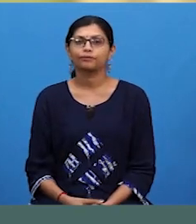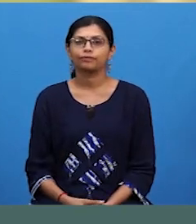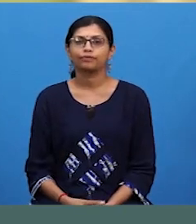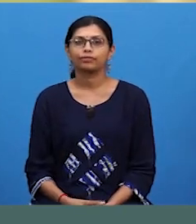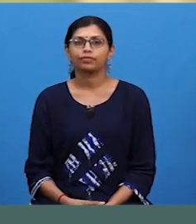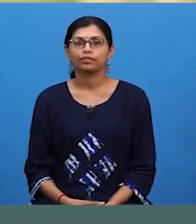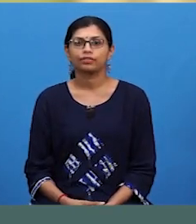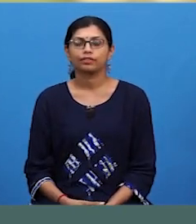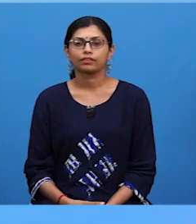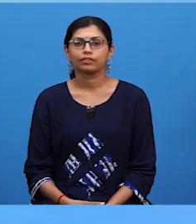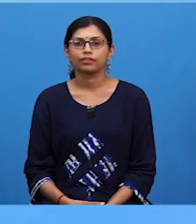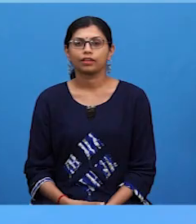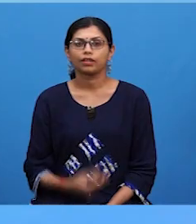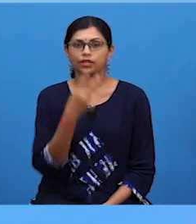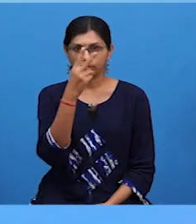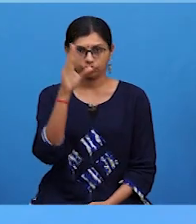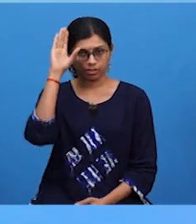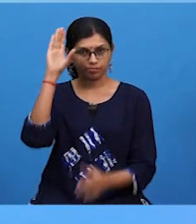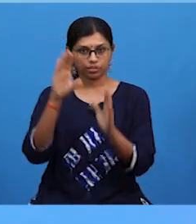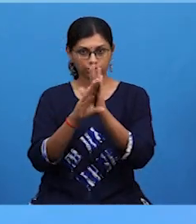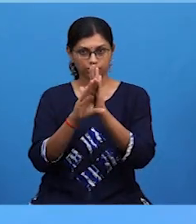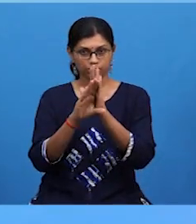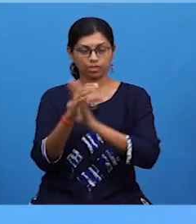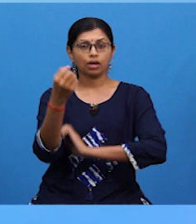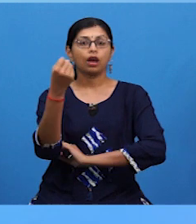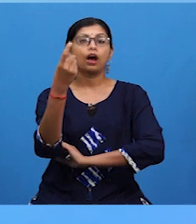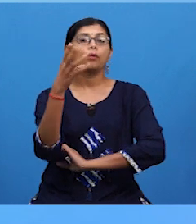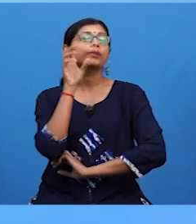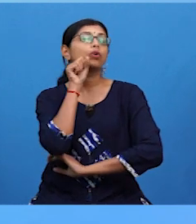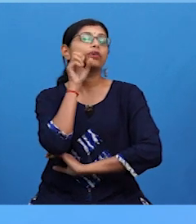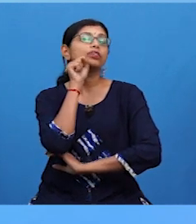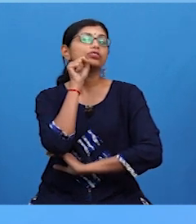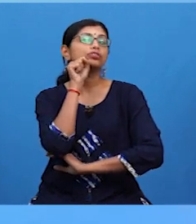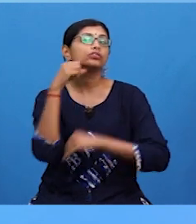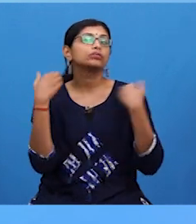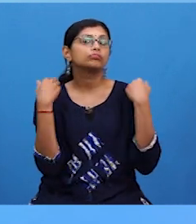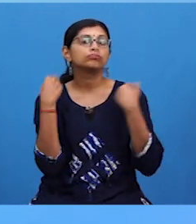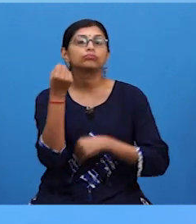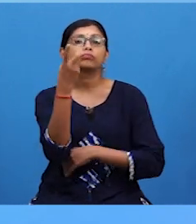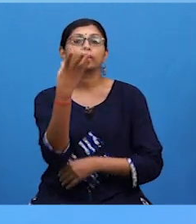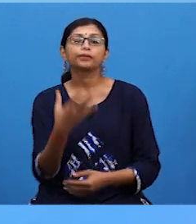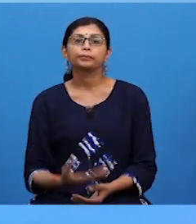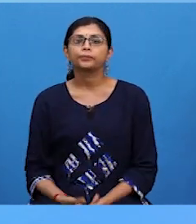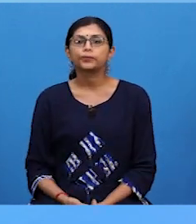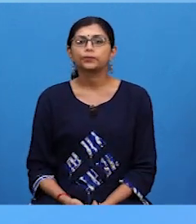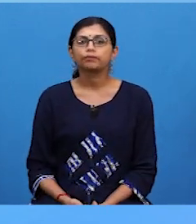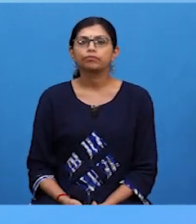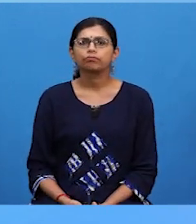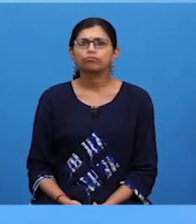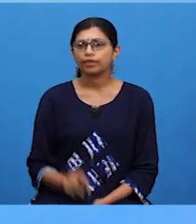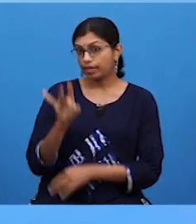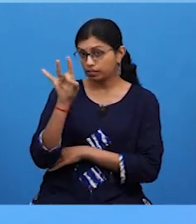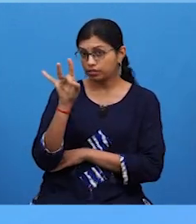Have a look at this picture. How many oranges can you see? Is it